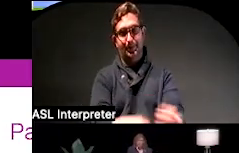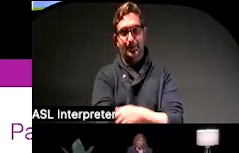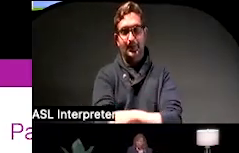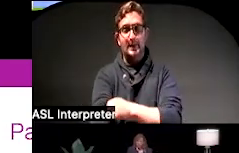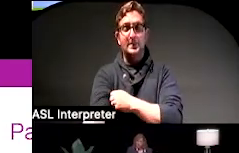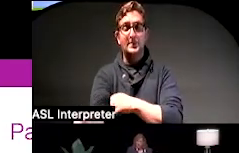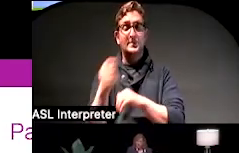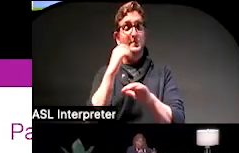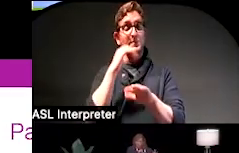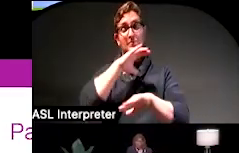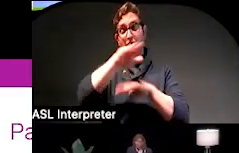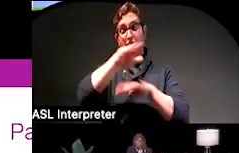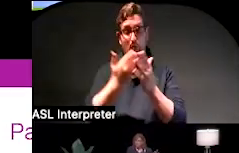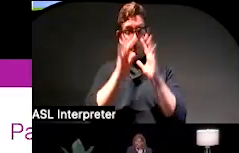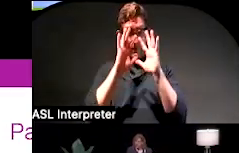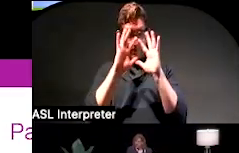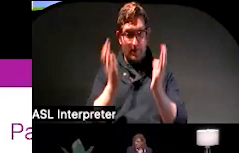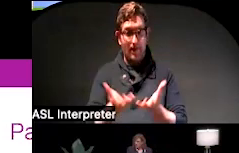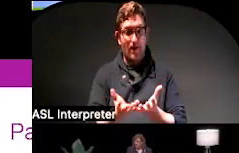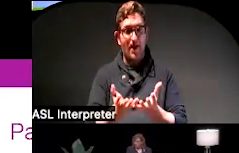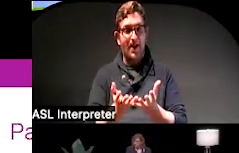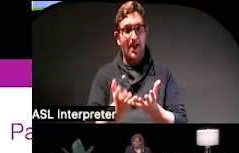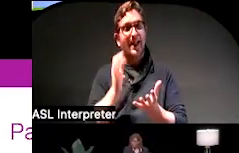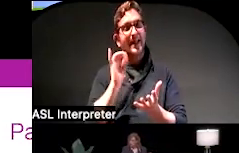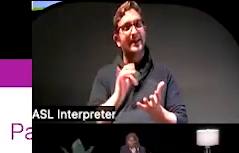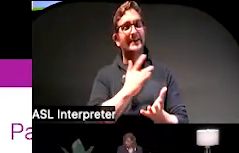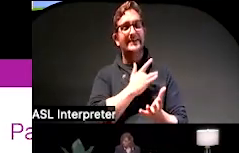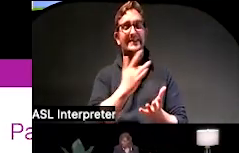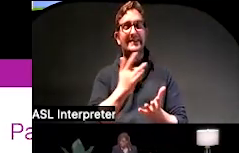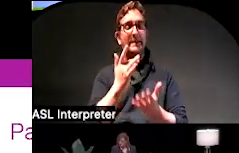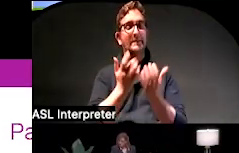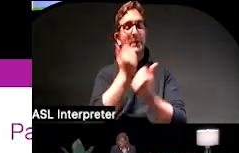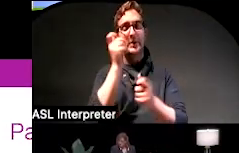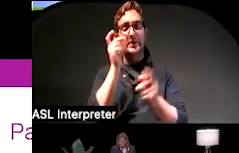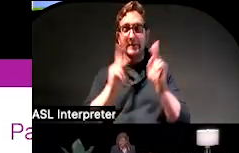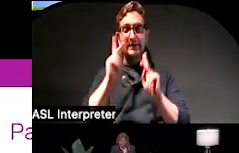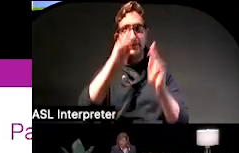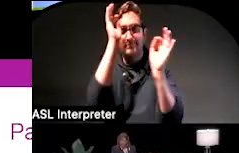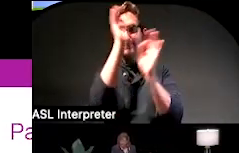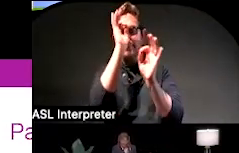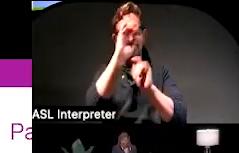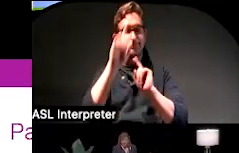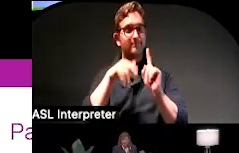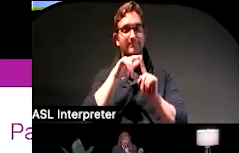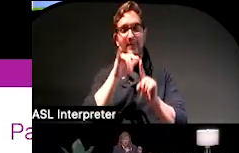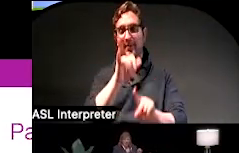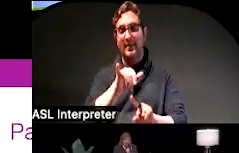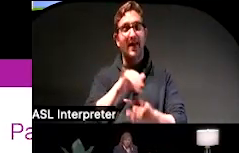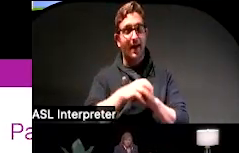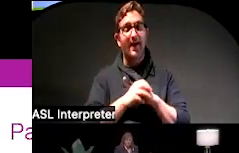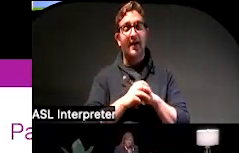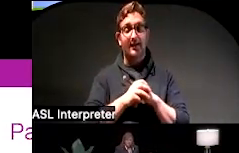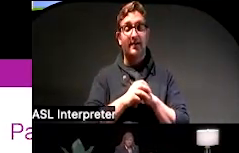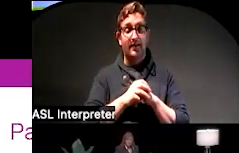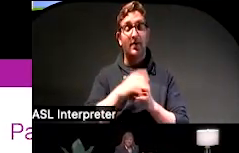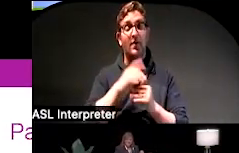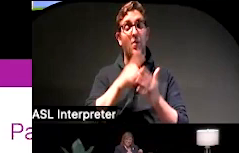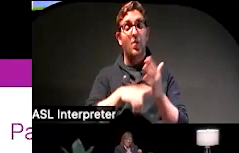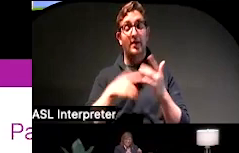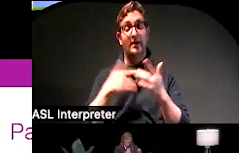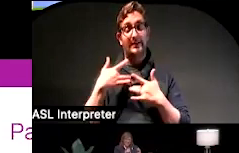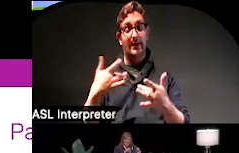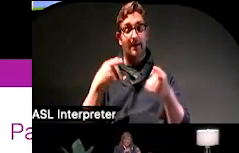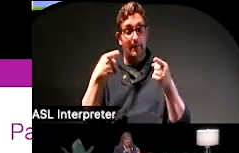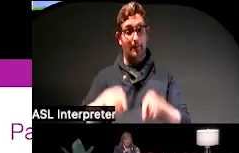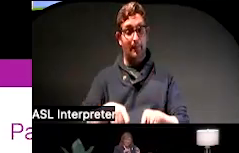All of this is a foreign language to most people. And what happens is